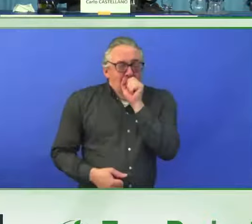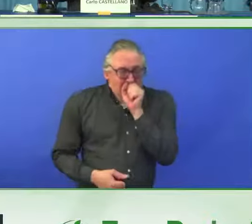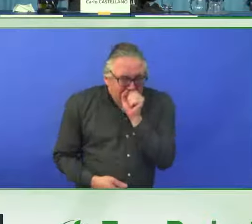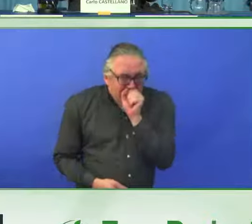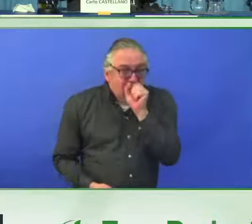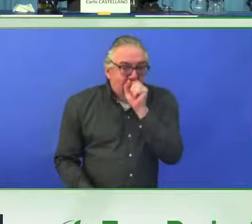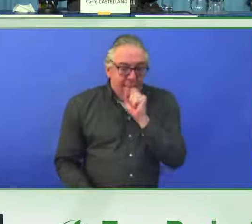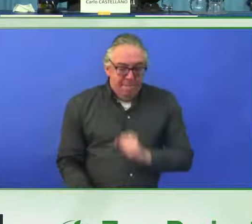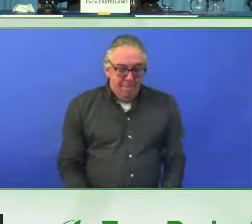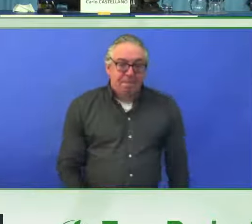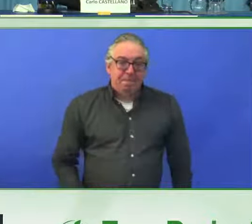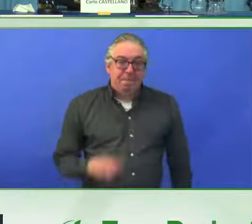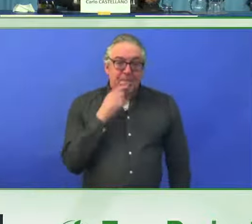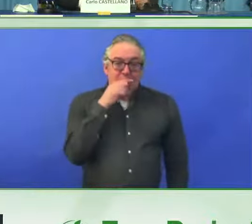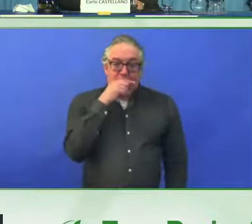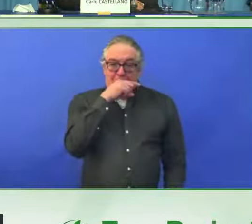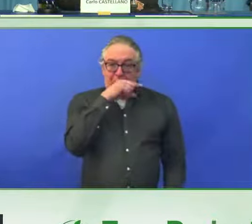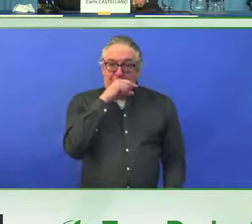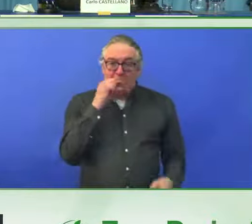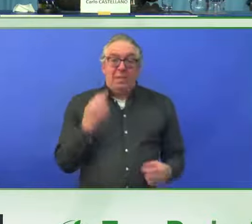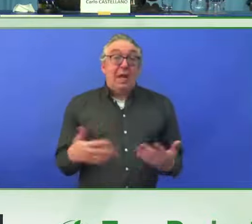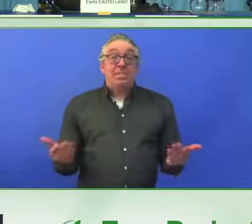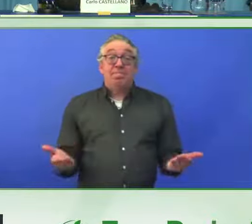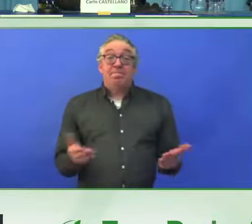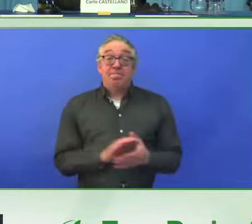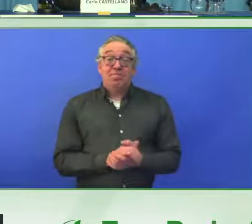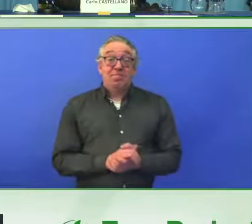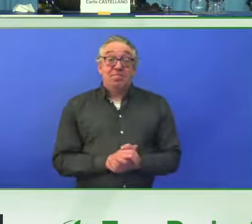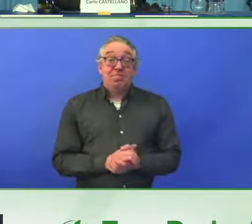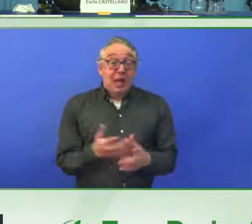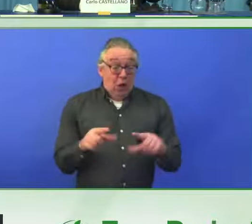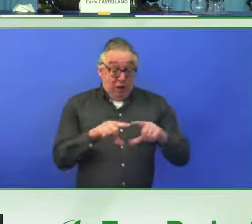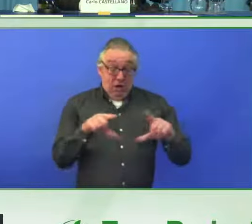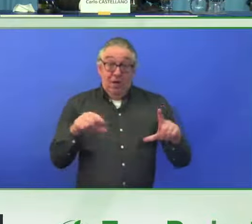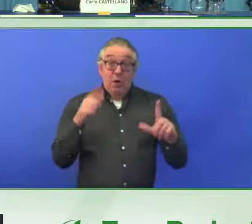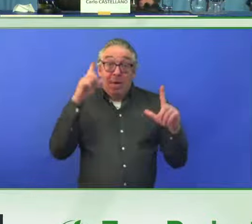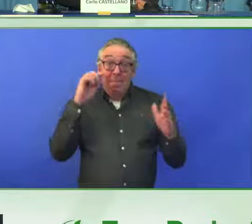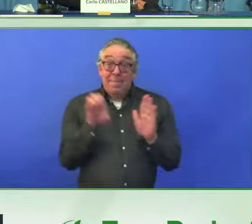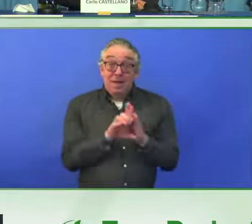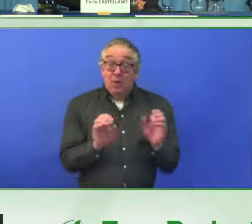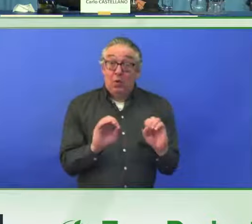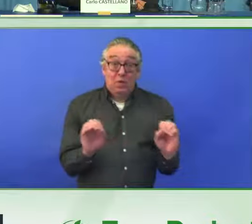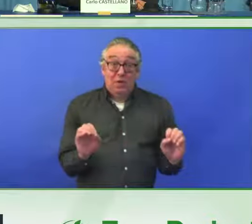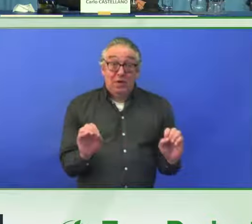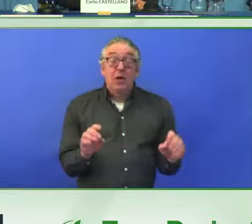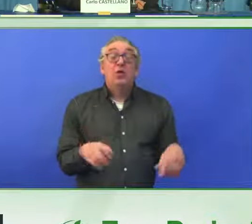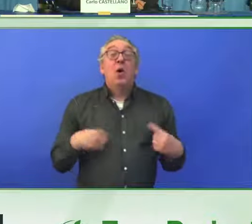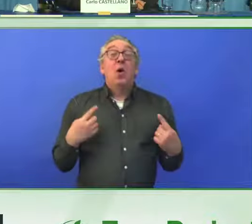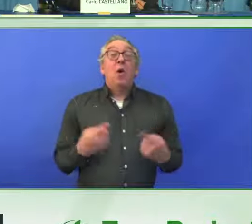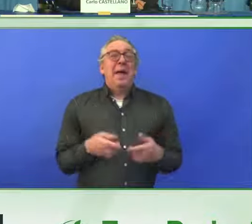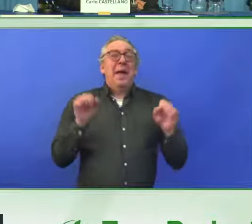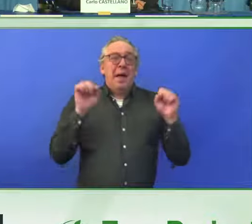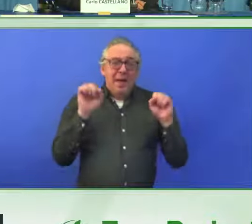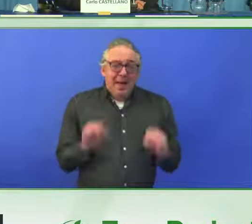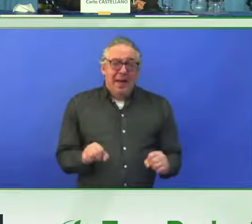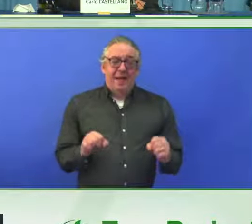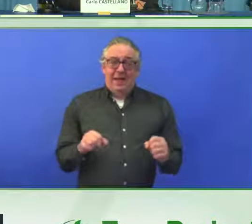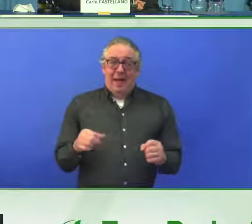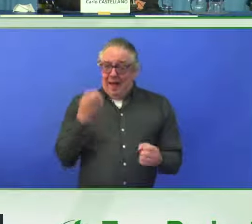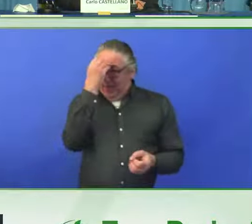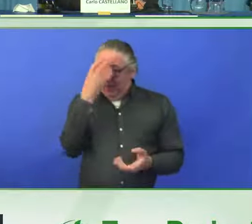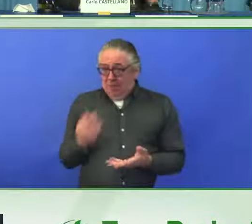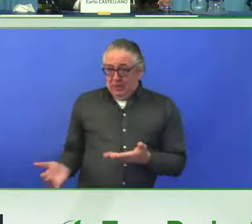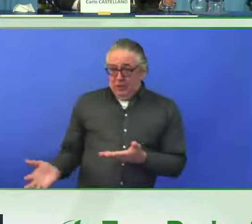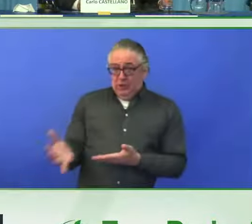cartoon, it's just paper, there is no intelligence. We provide this intelligence to solve this